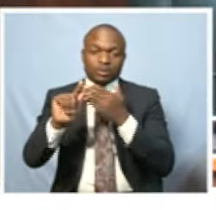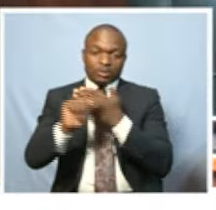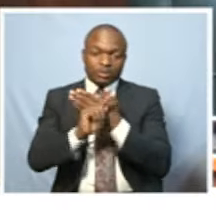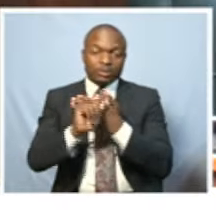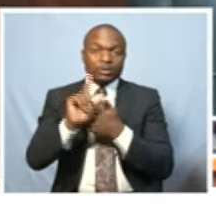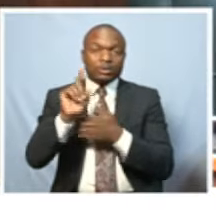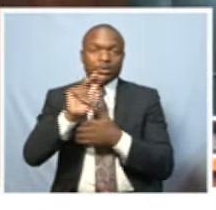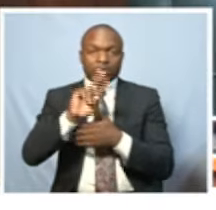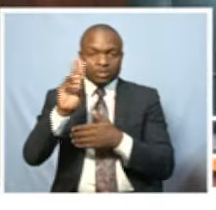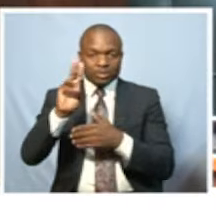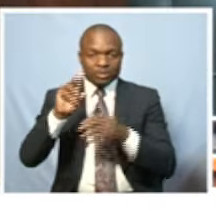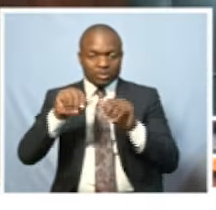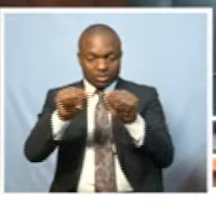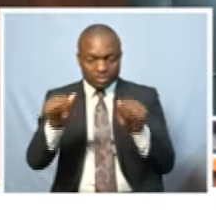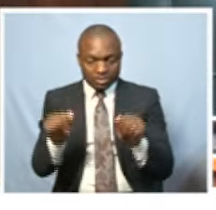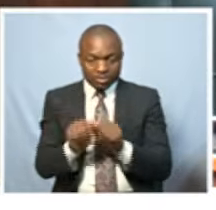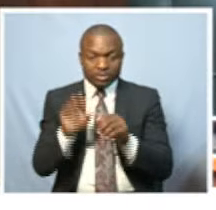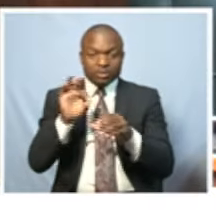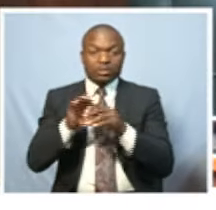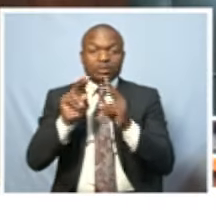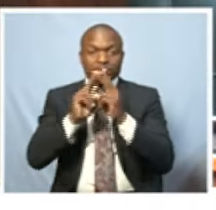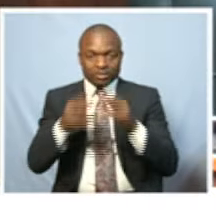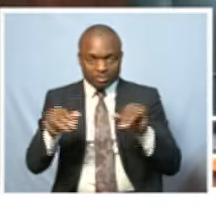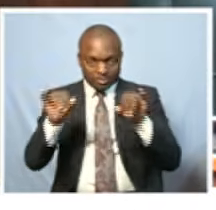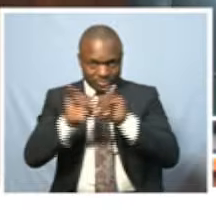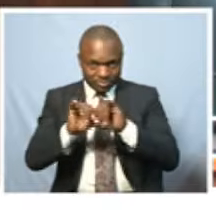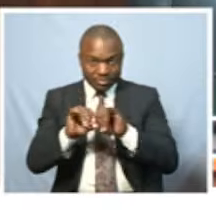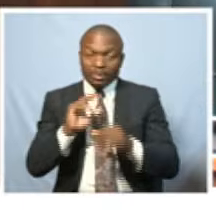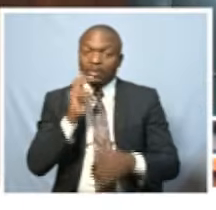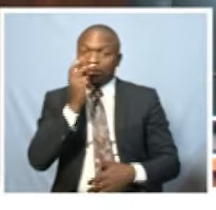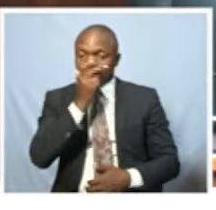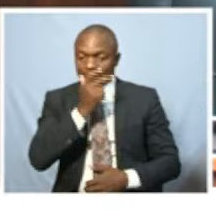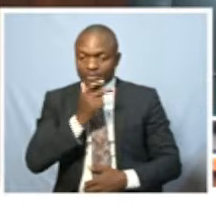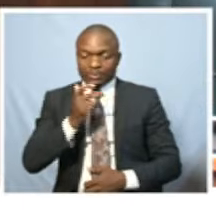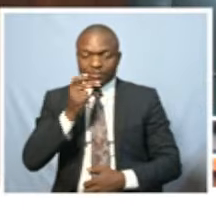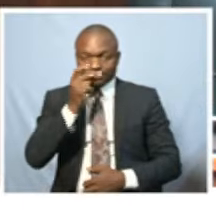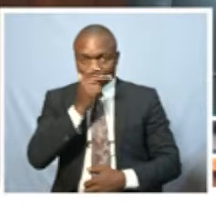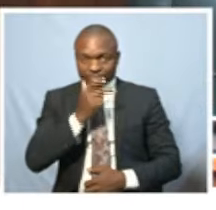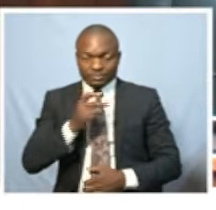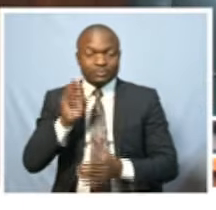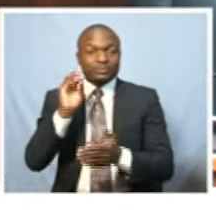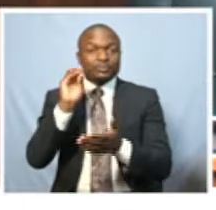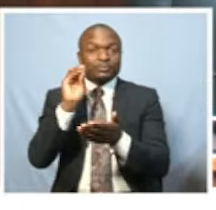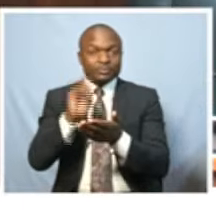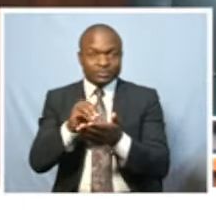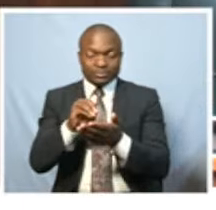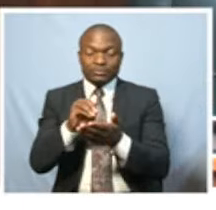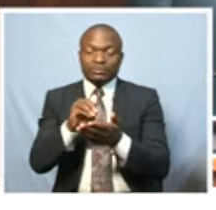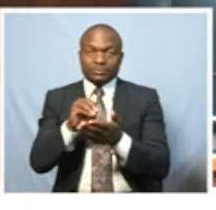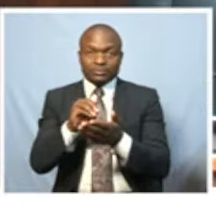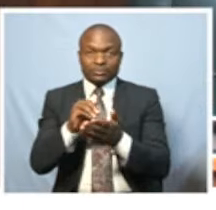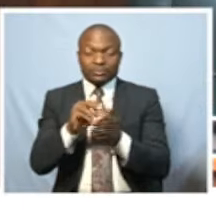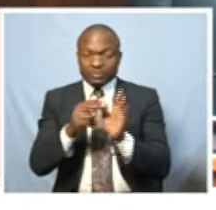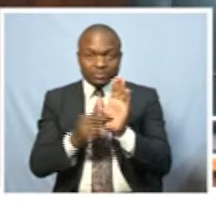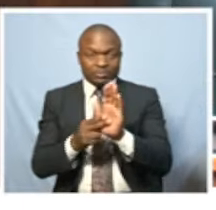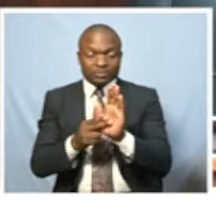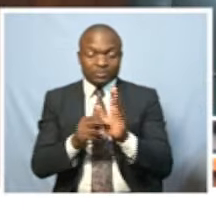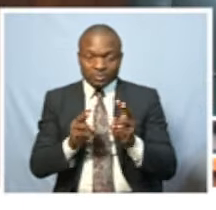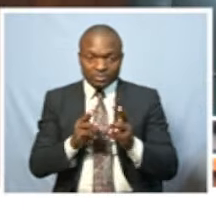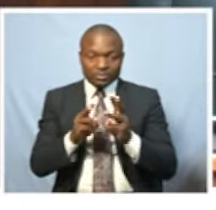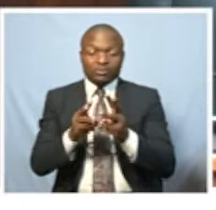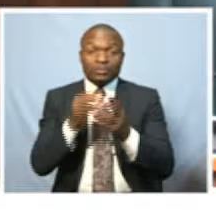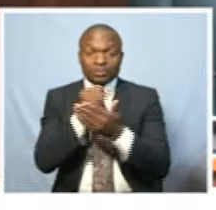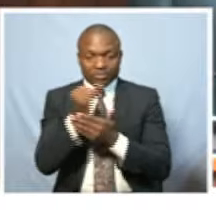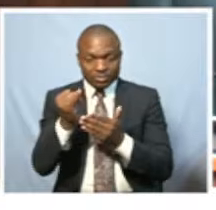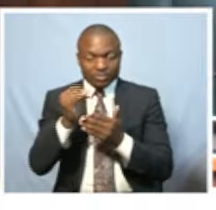2026 general election. Most importantly, the speech set a refreshing tone for